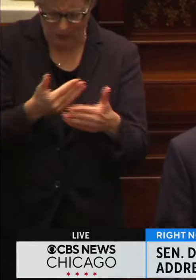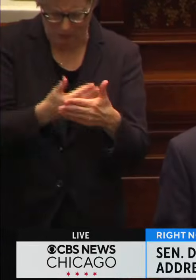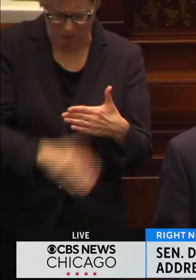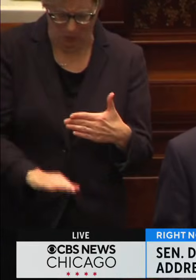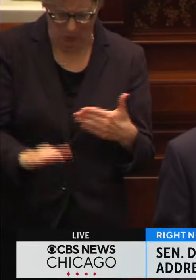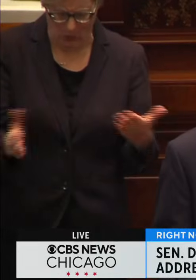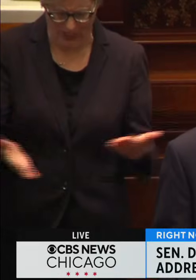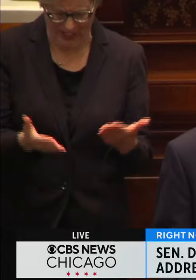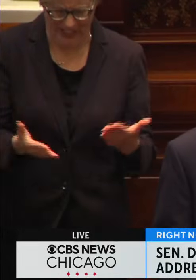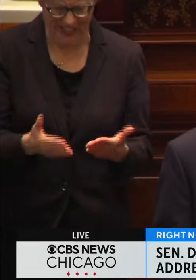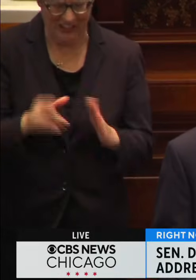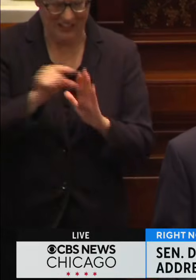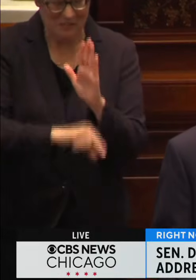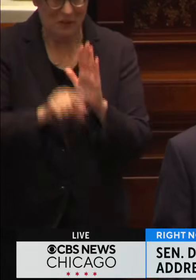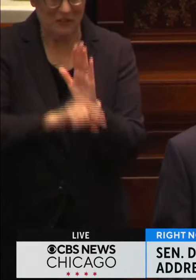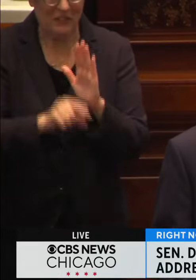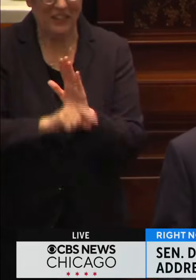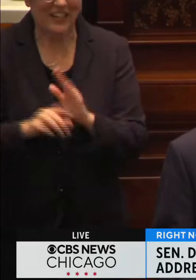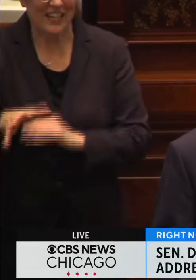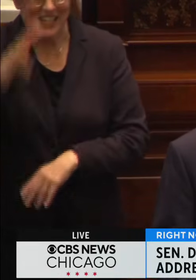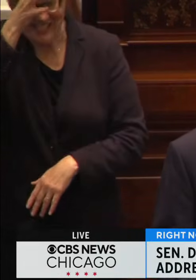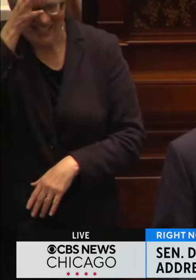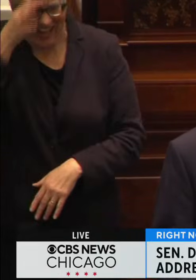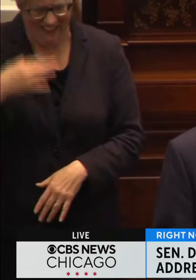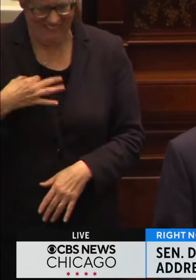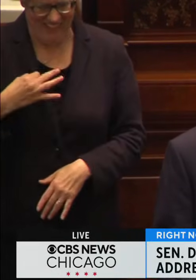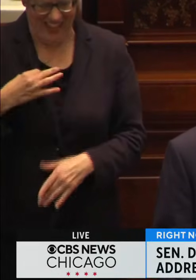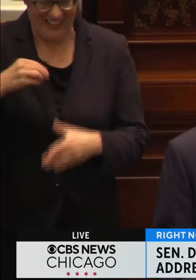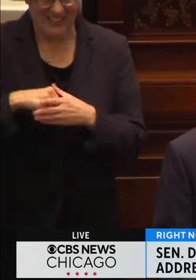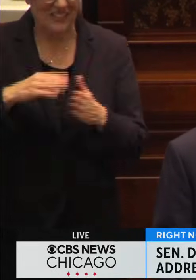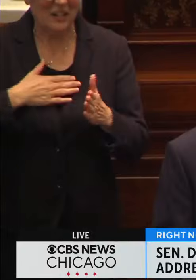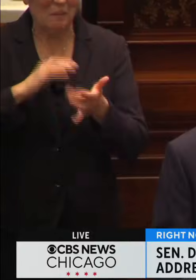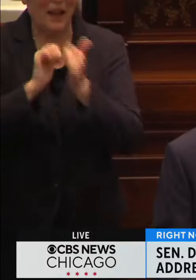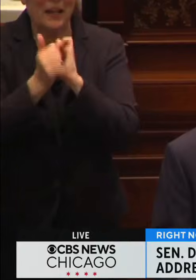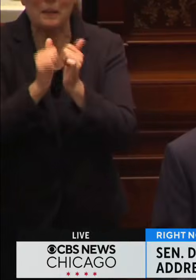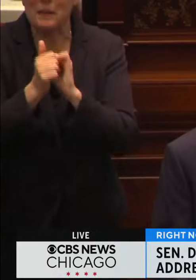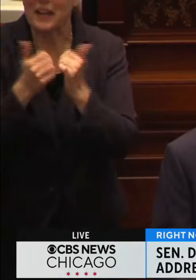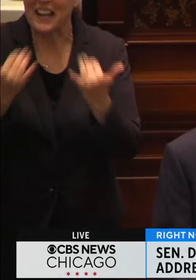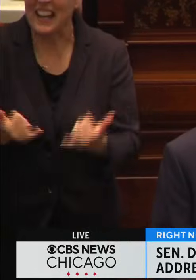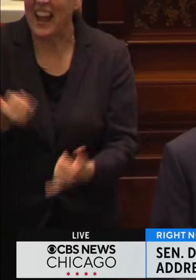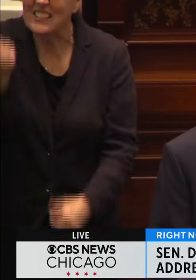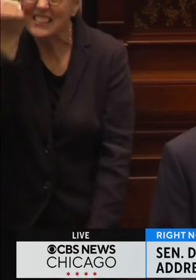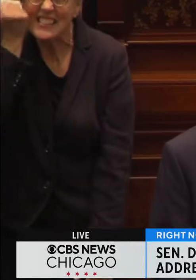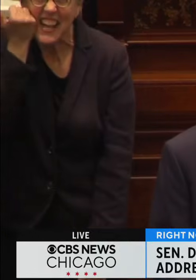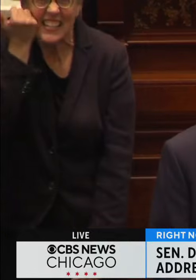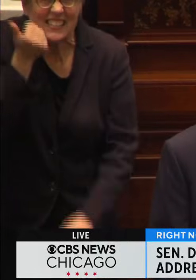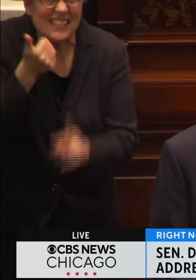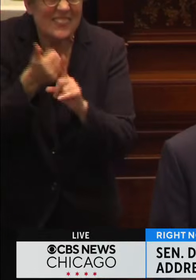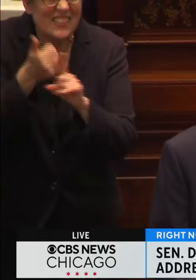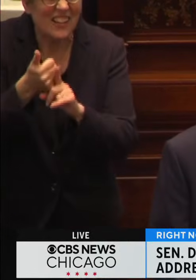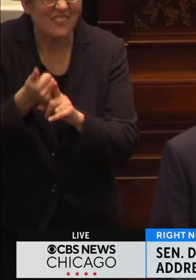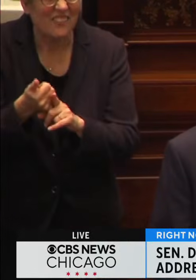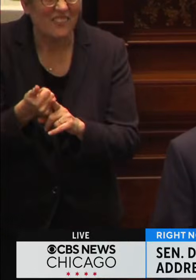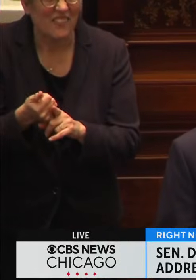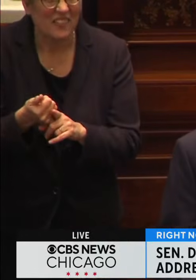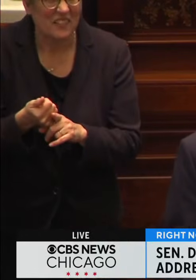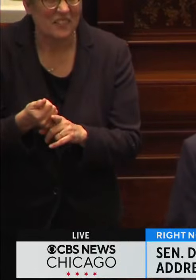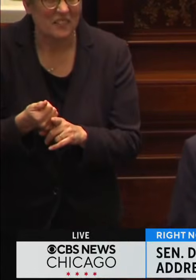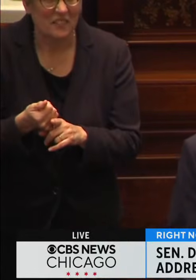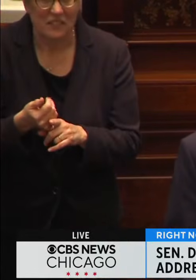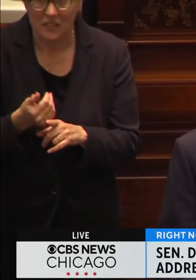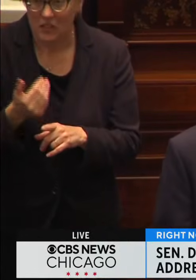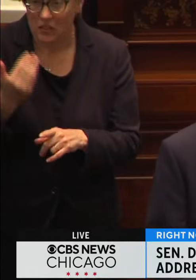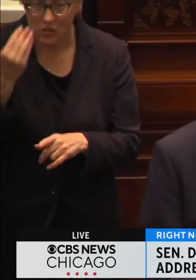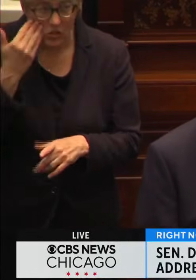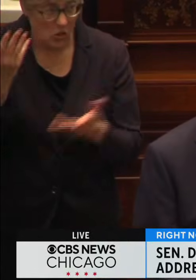was a volunteer in my campaign. He's now a dentist working on Medicaid patients. Do you know what percentage of